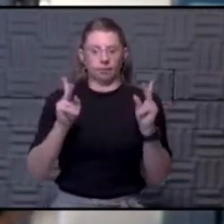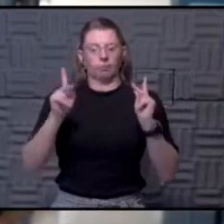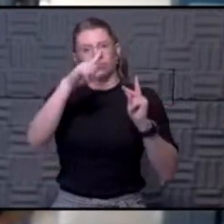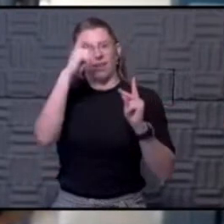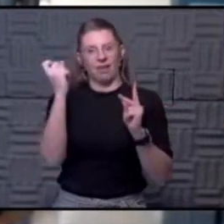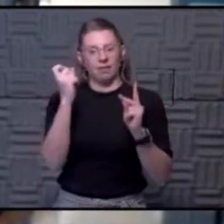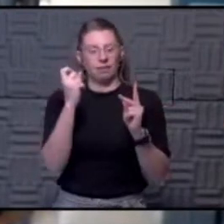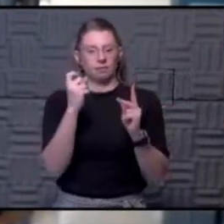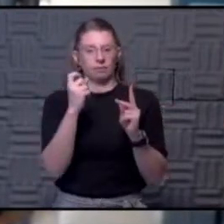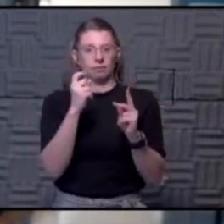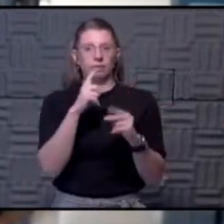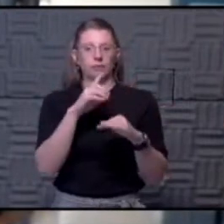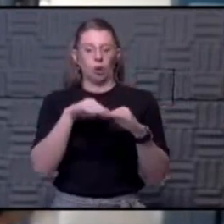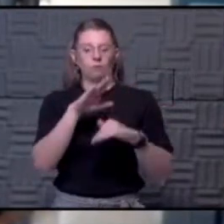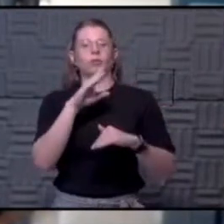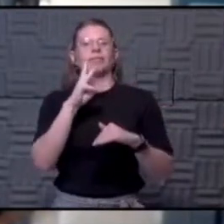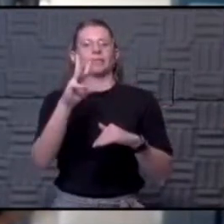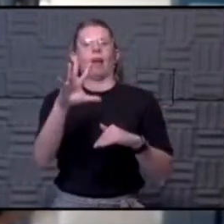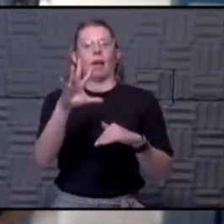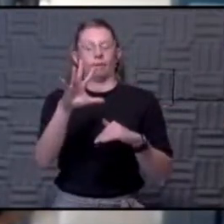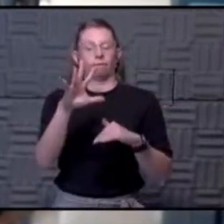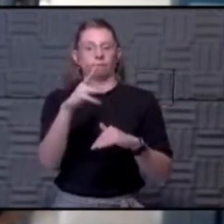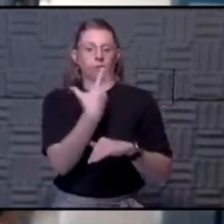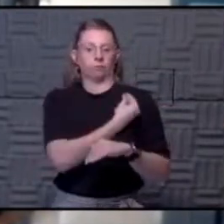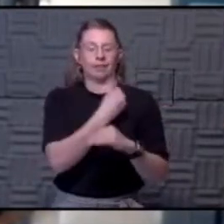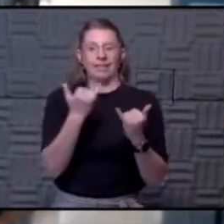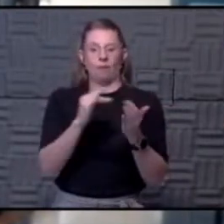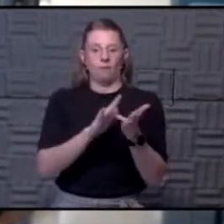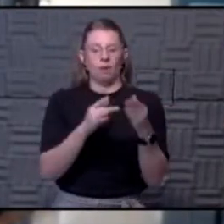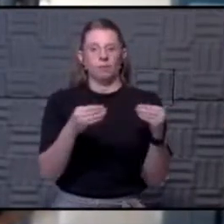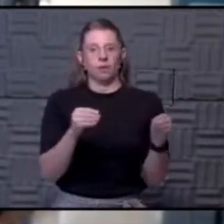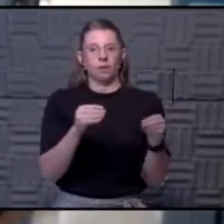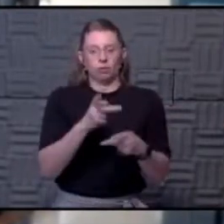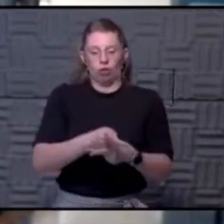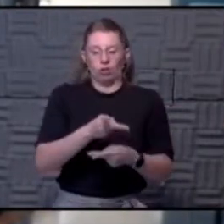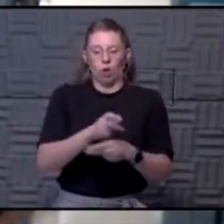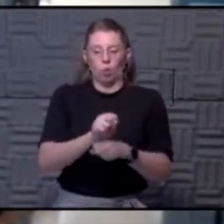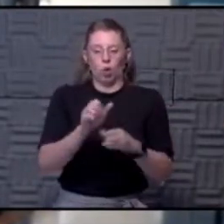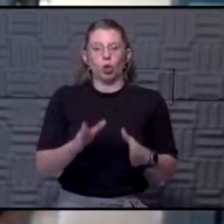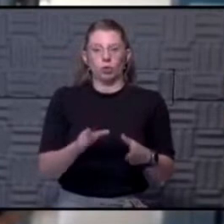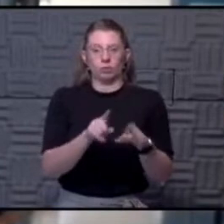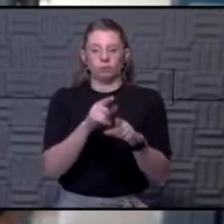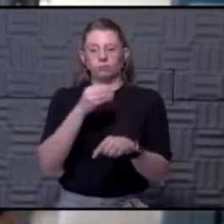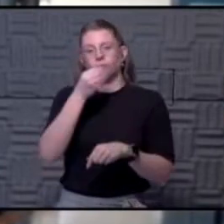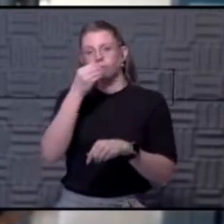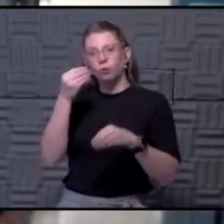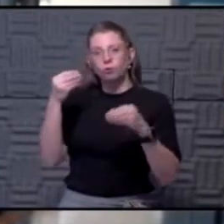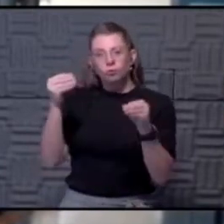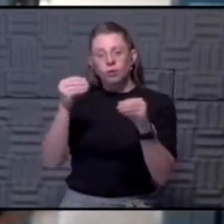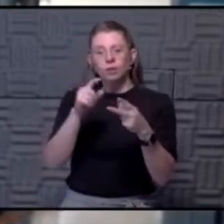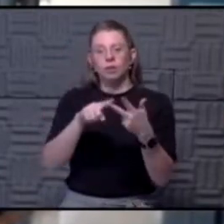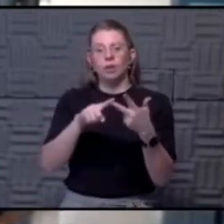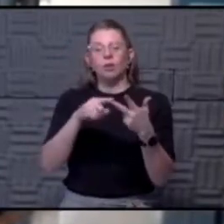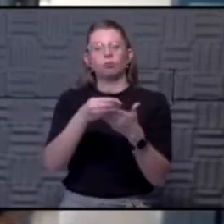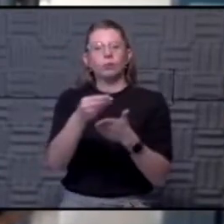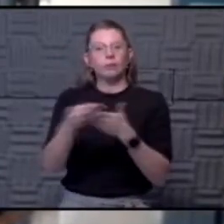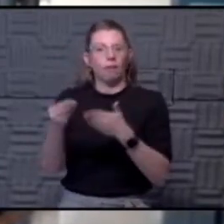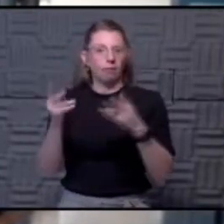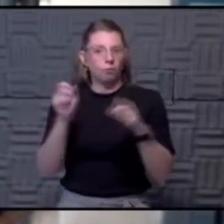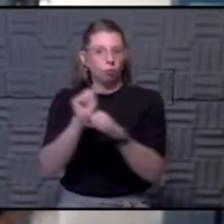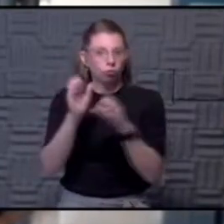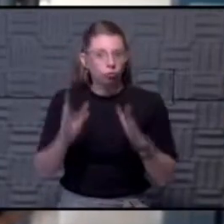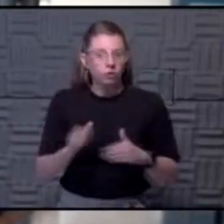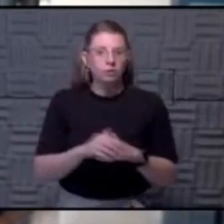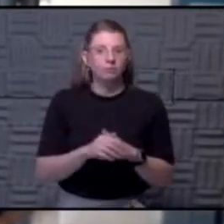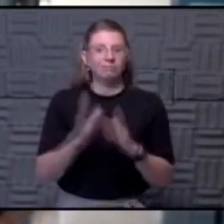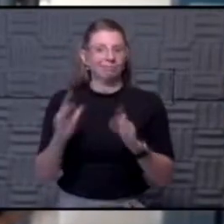it. Now we're doing, the pharmacies are doing childcare workers, grocery and retail people who are, at, as you know, very